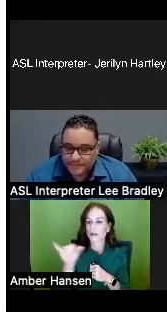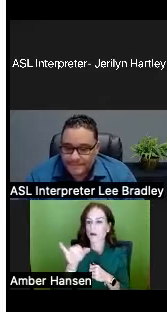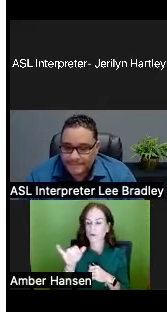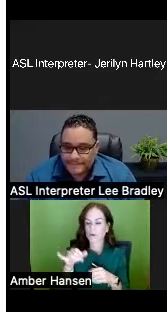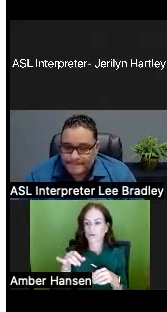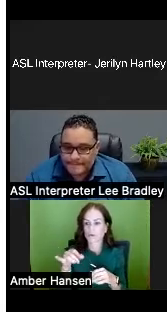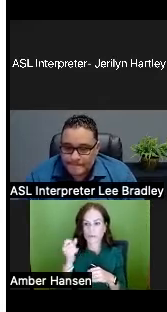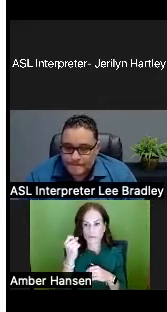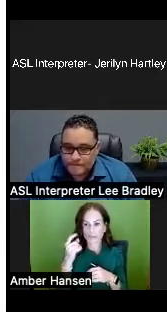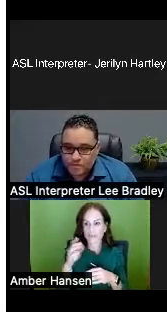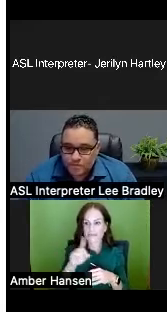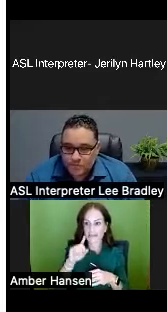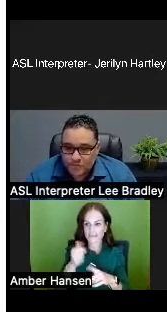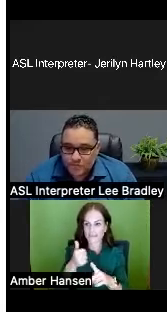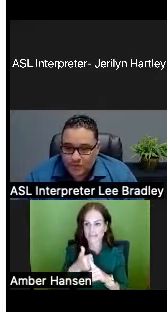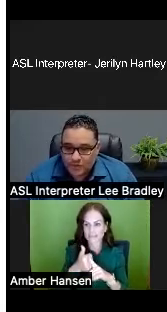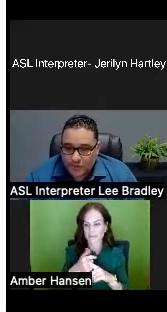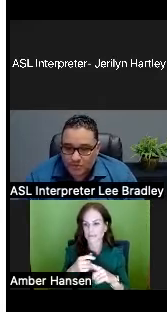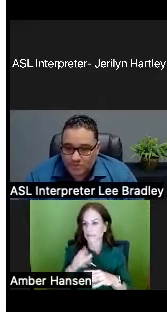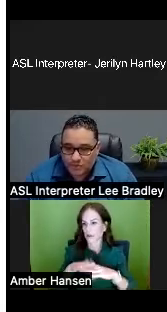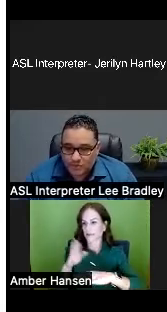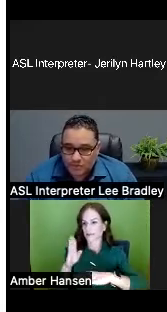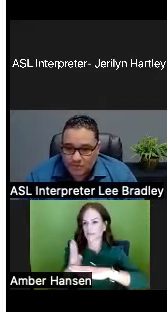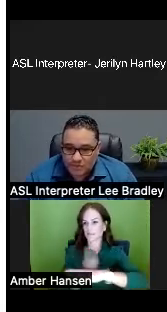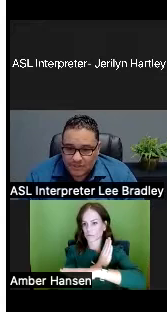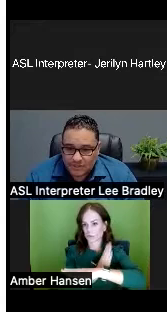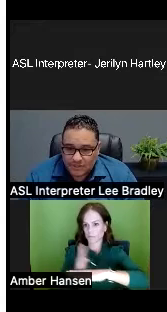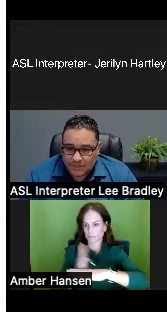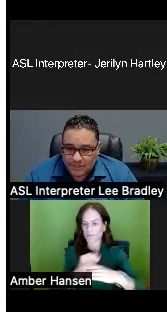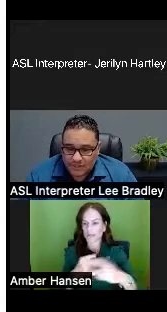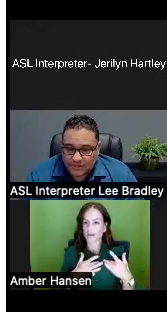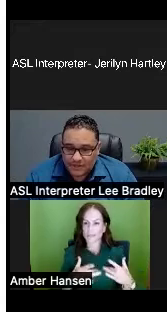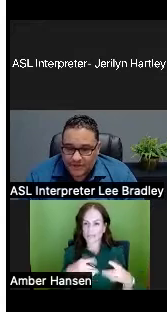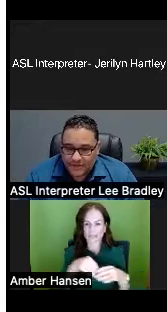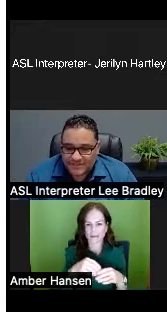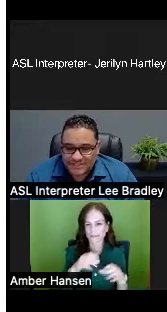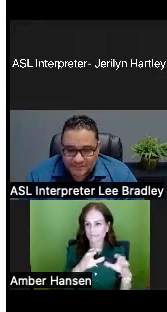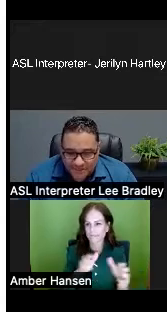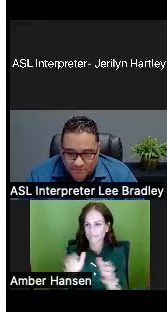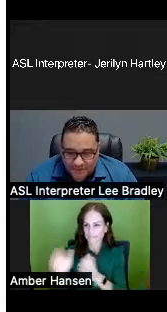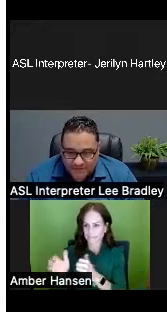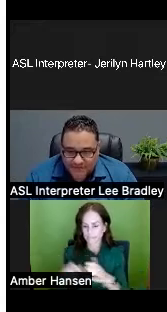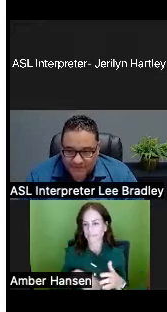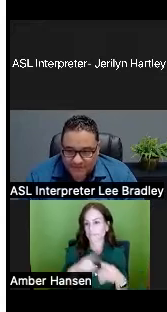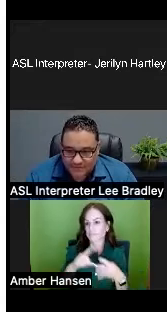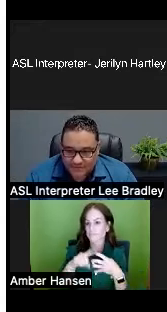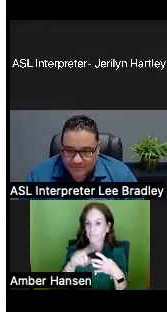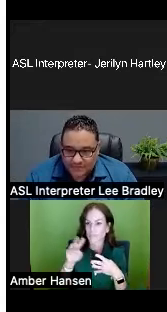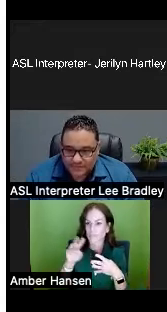Also, there is a spectrum of